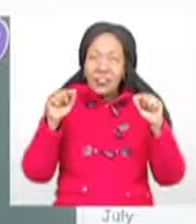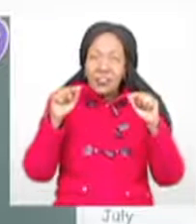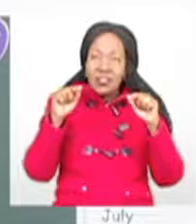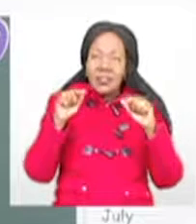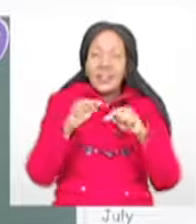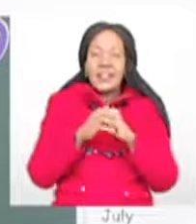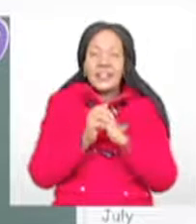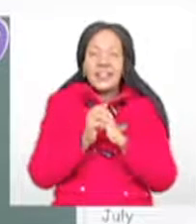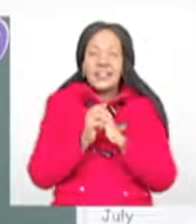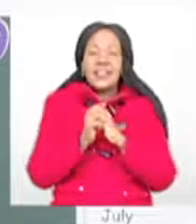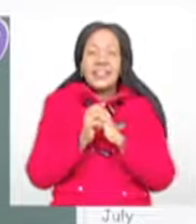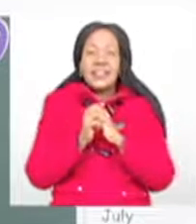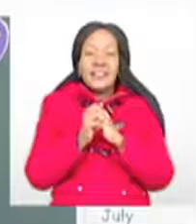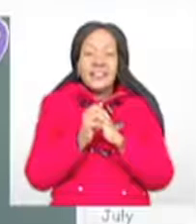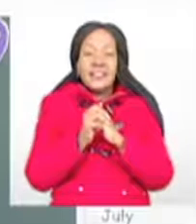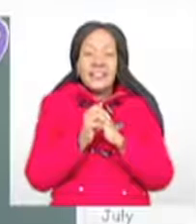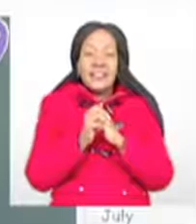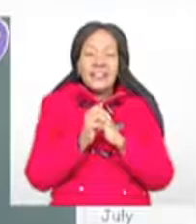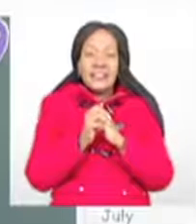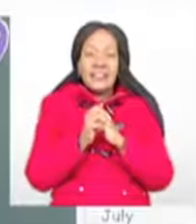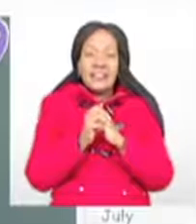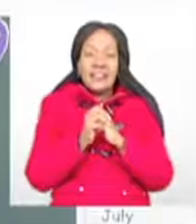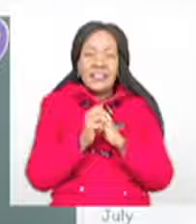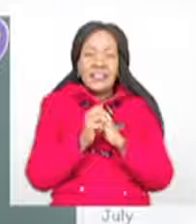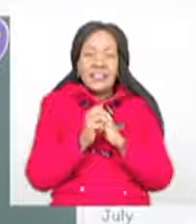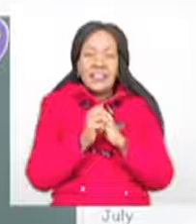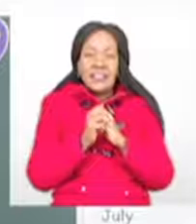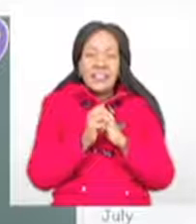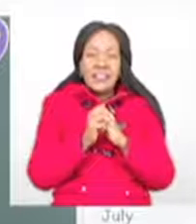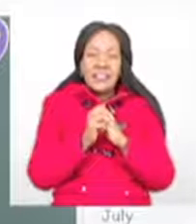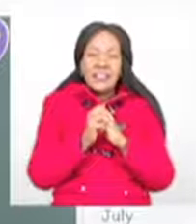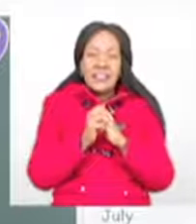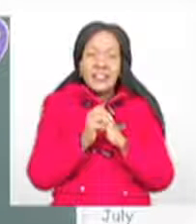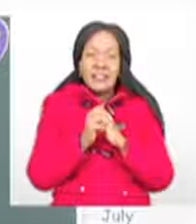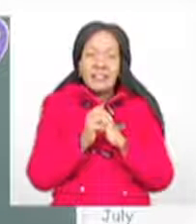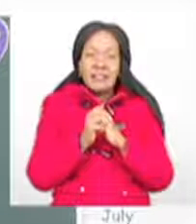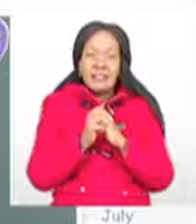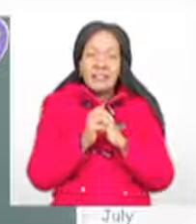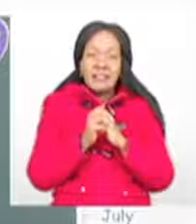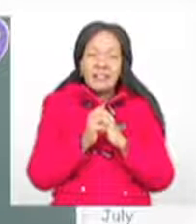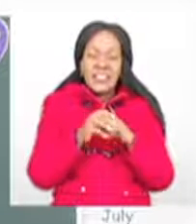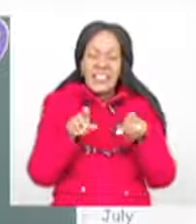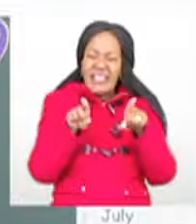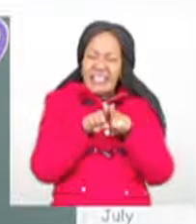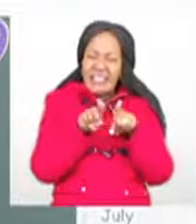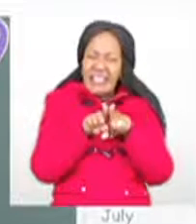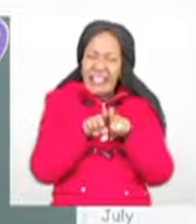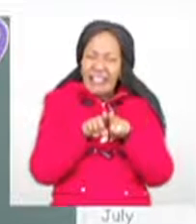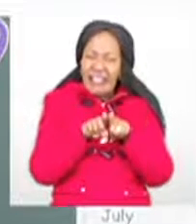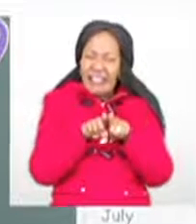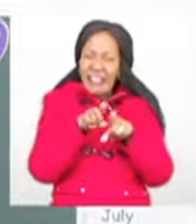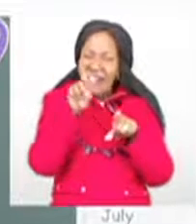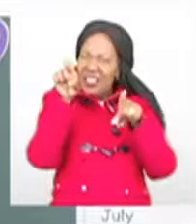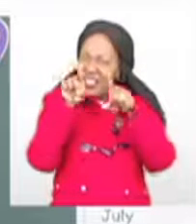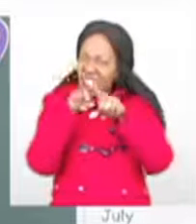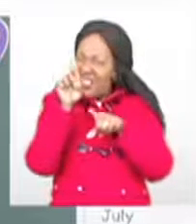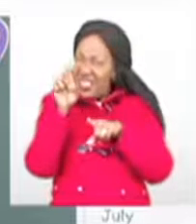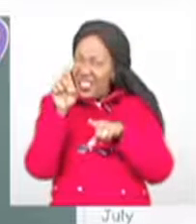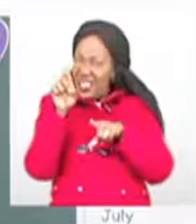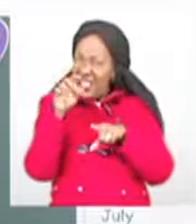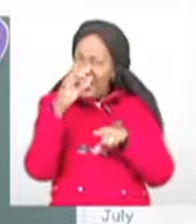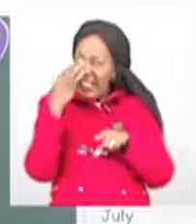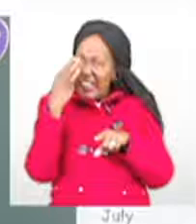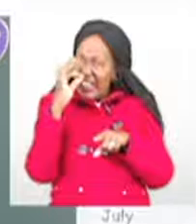and bumpy as we go. Does this shape look exactly as the one